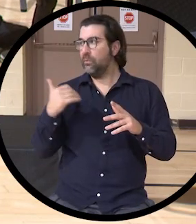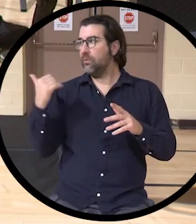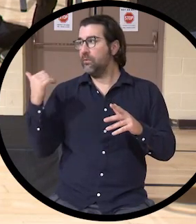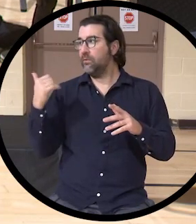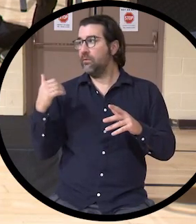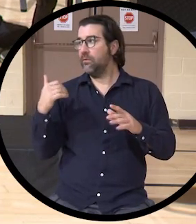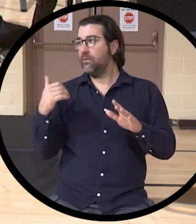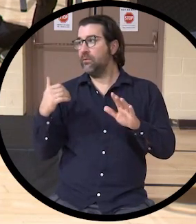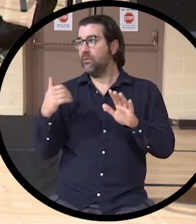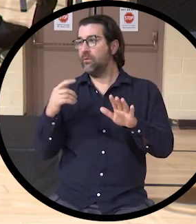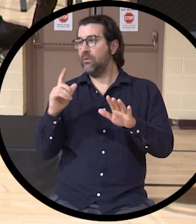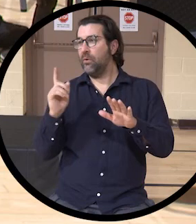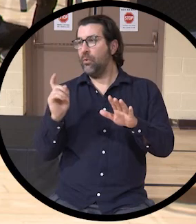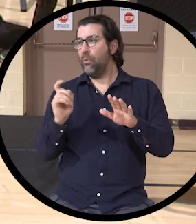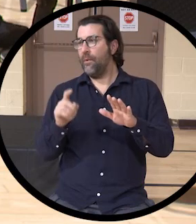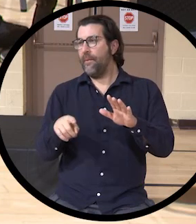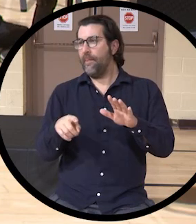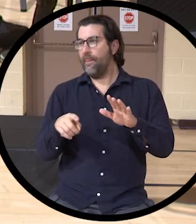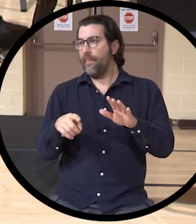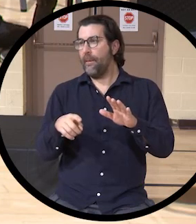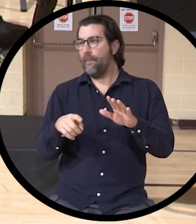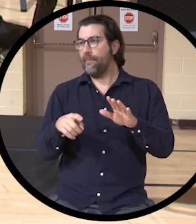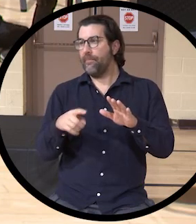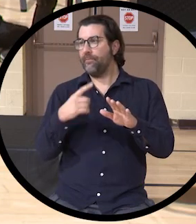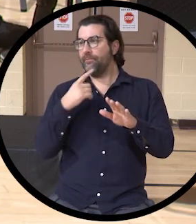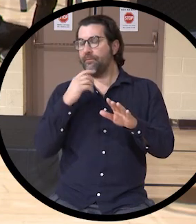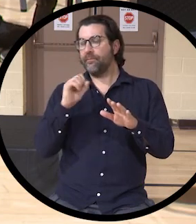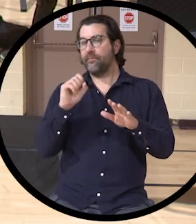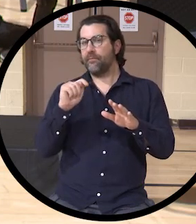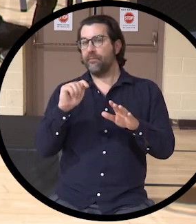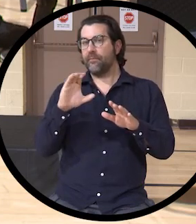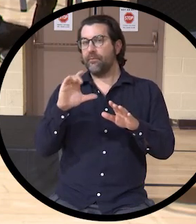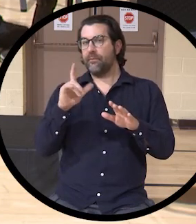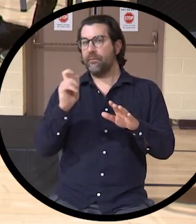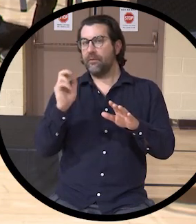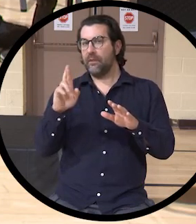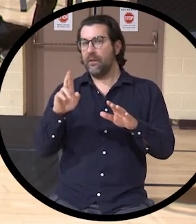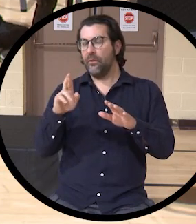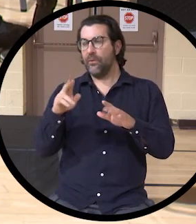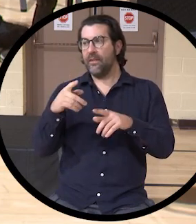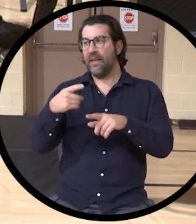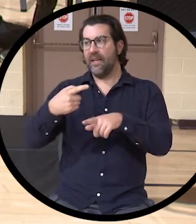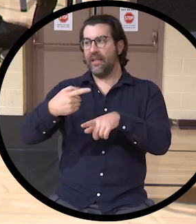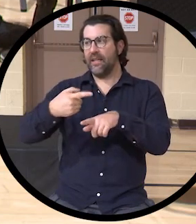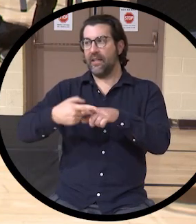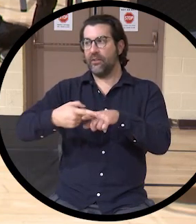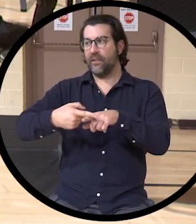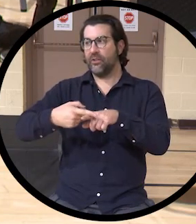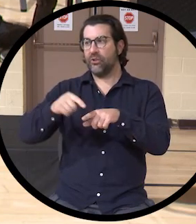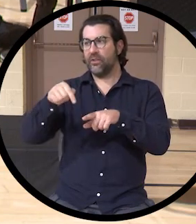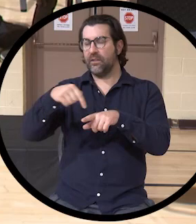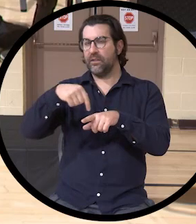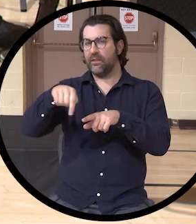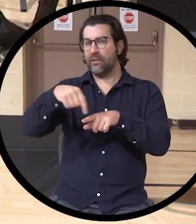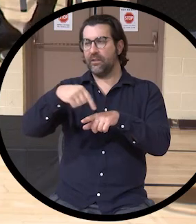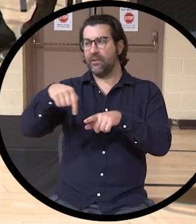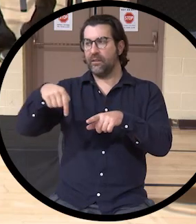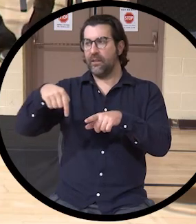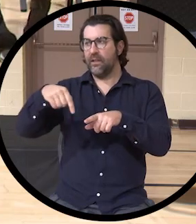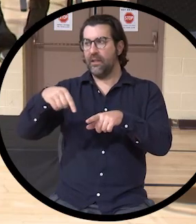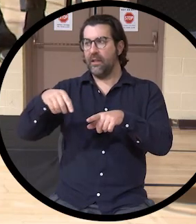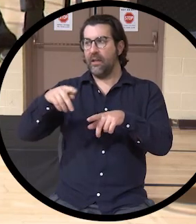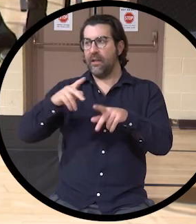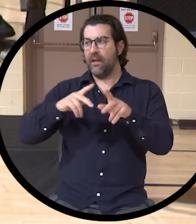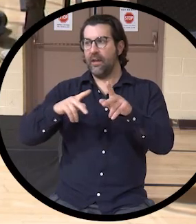So the question was about the St. Clair intersection, and then I think more specifically the